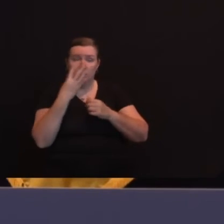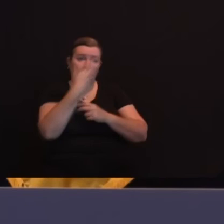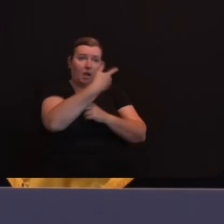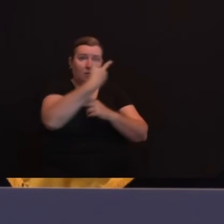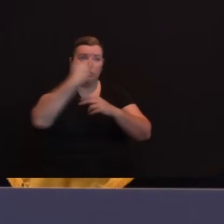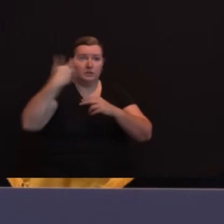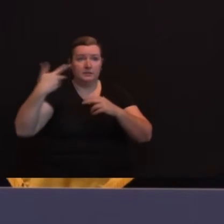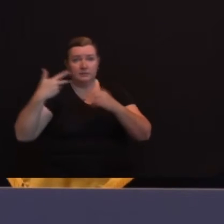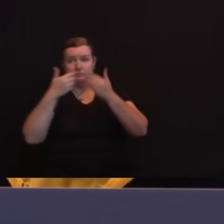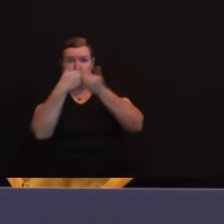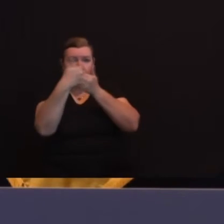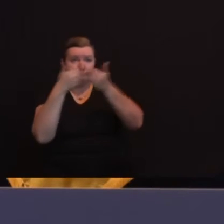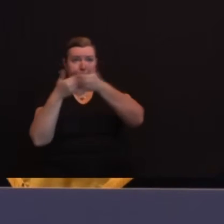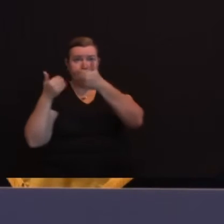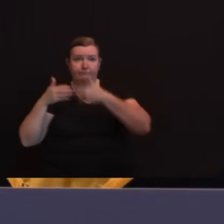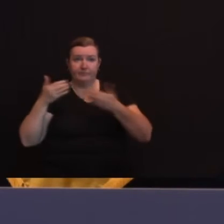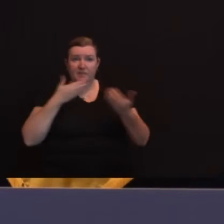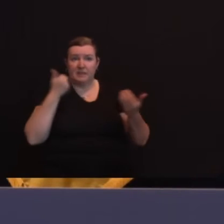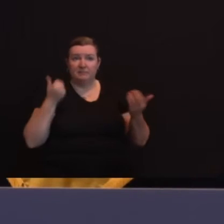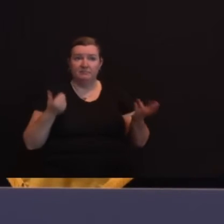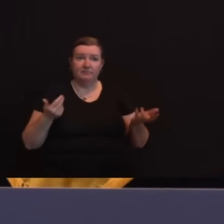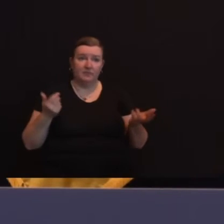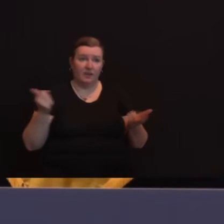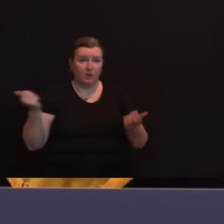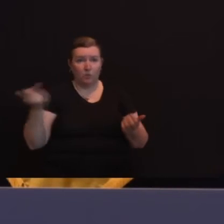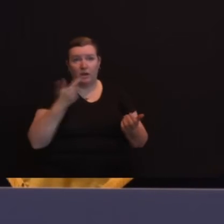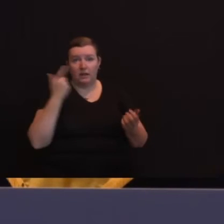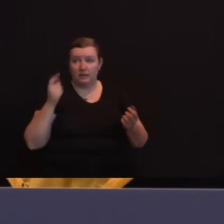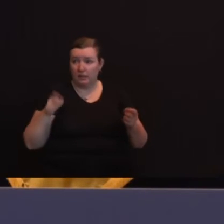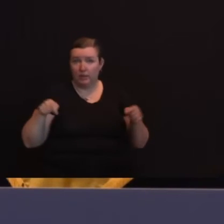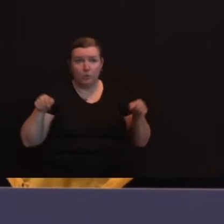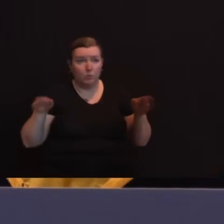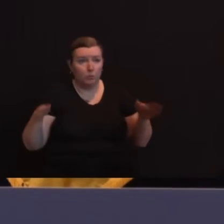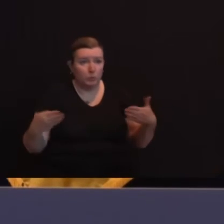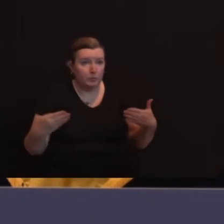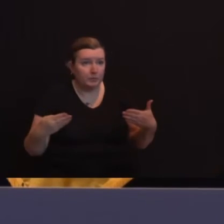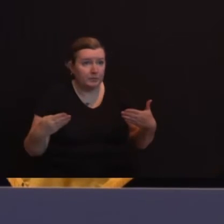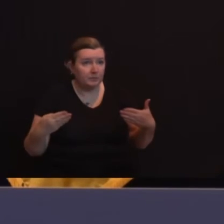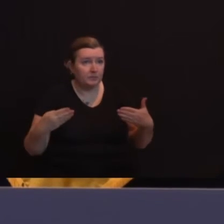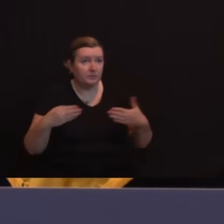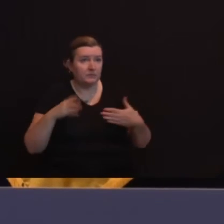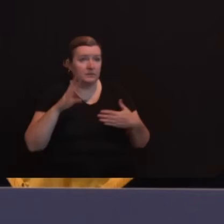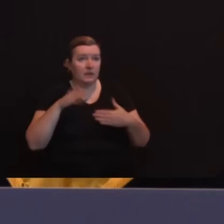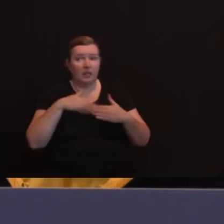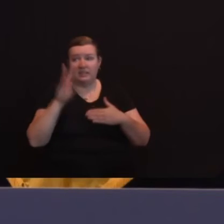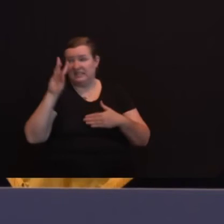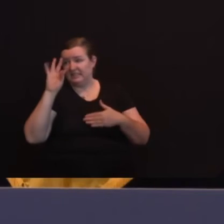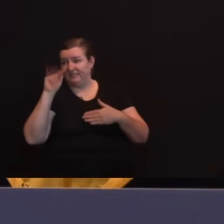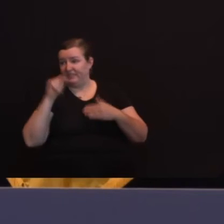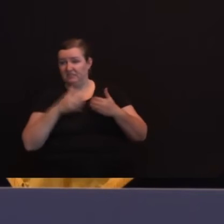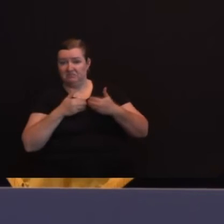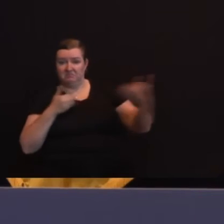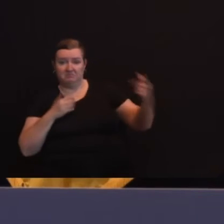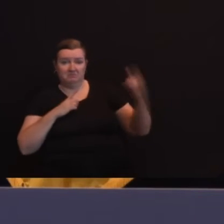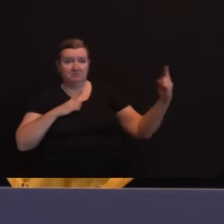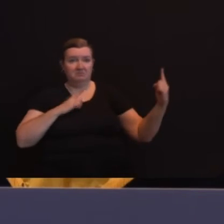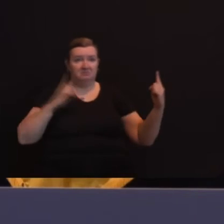gathering. But I think everyone in the room would suggest you're at least 6 feet away from each other, and everyone's got a face covering